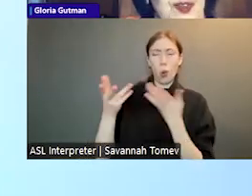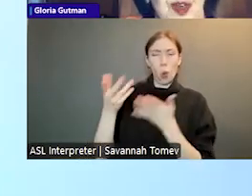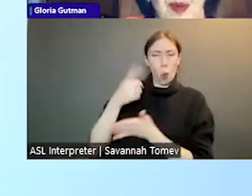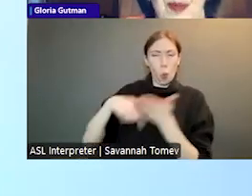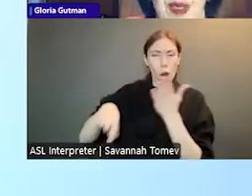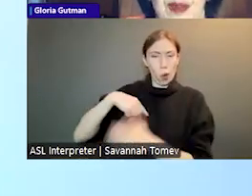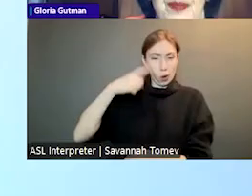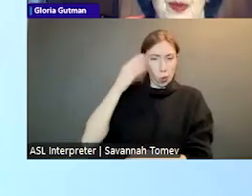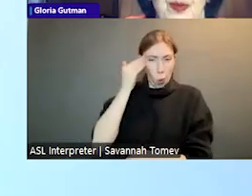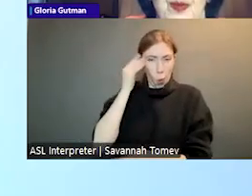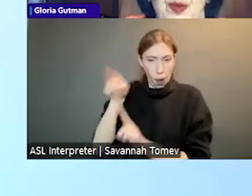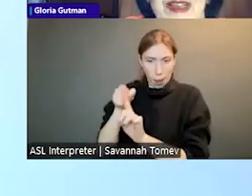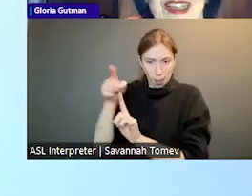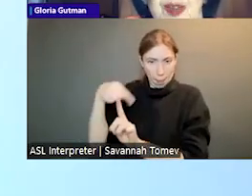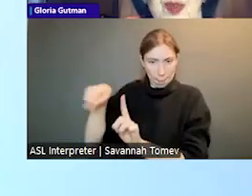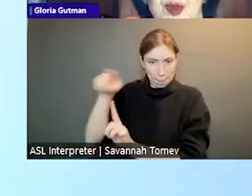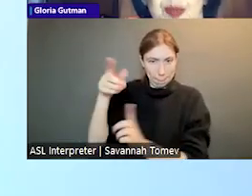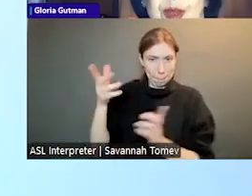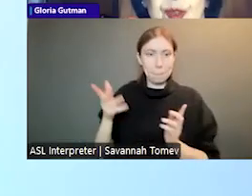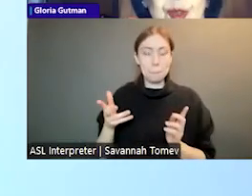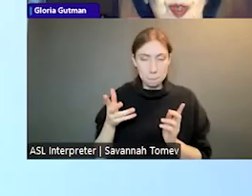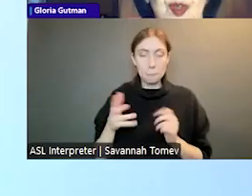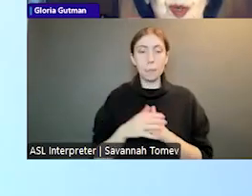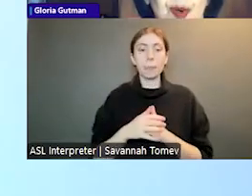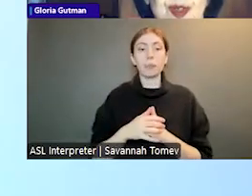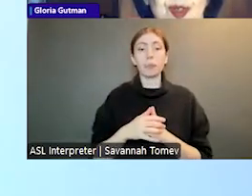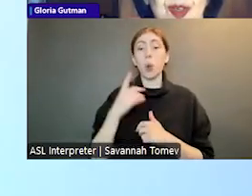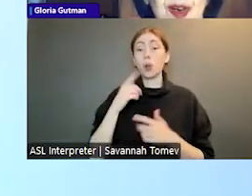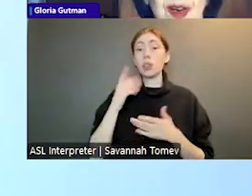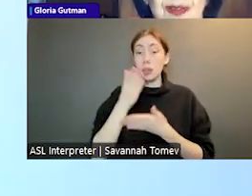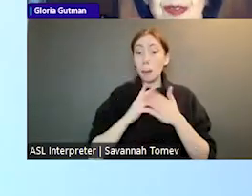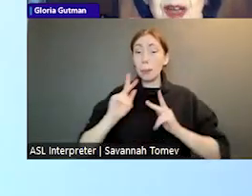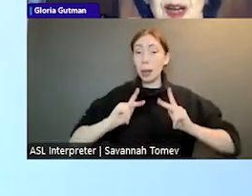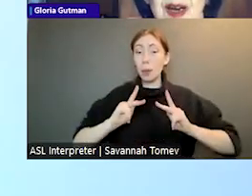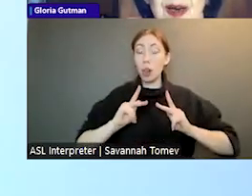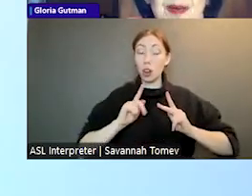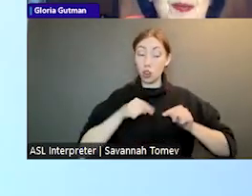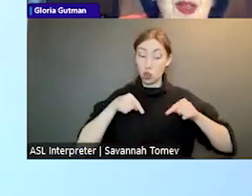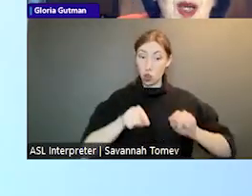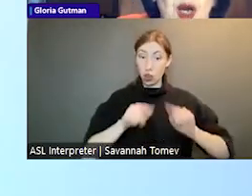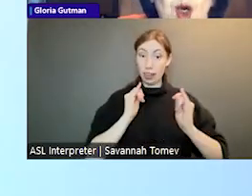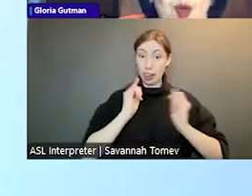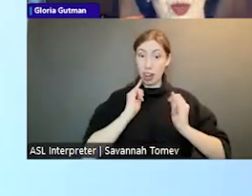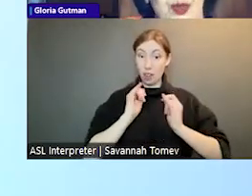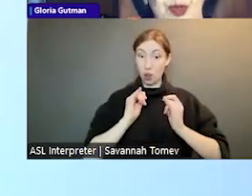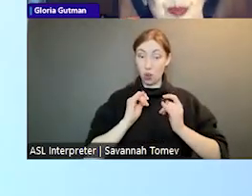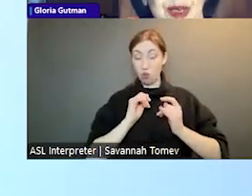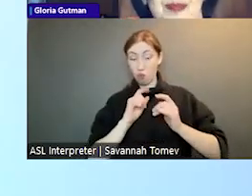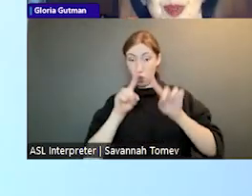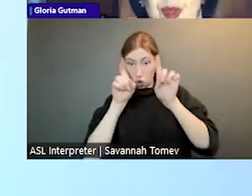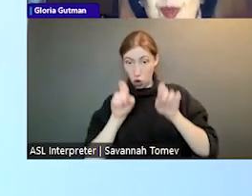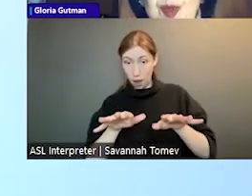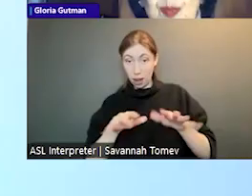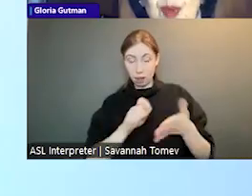analyzed some written in responses to the question of who took